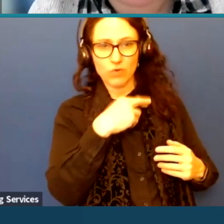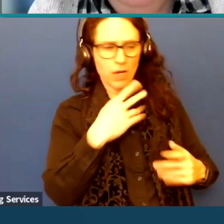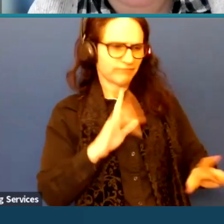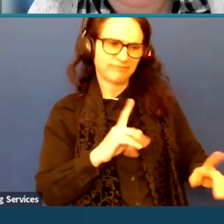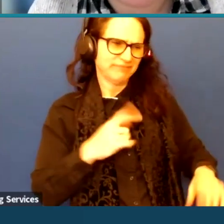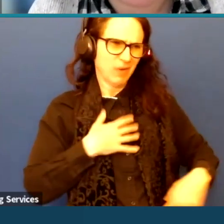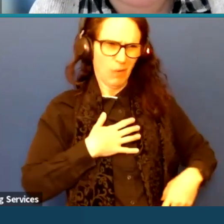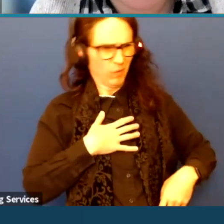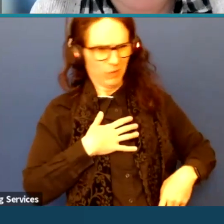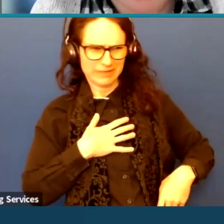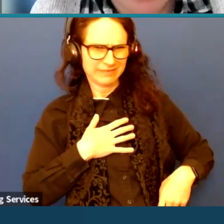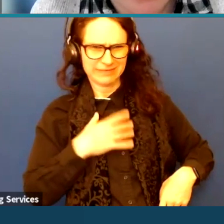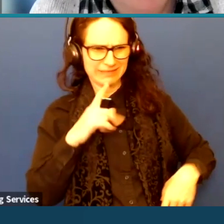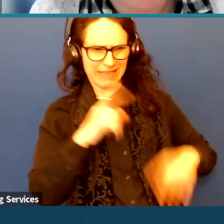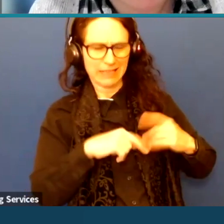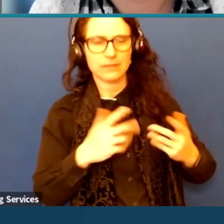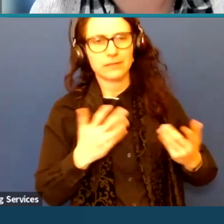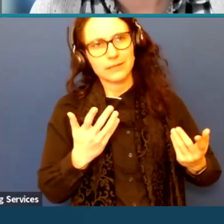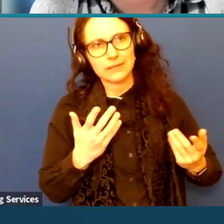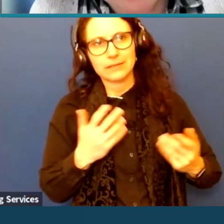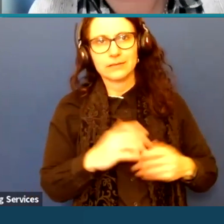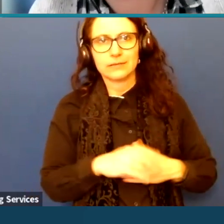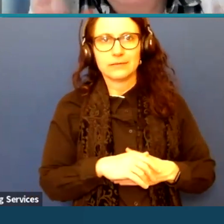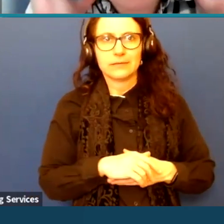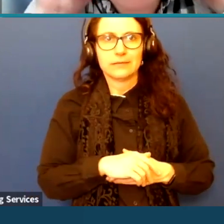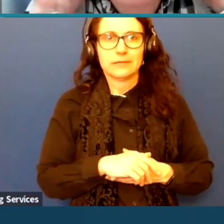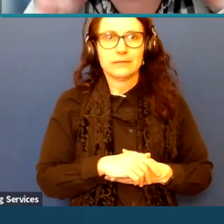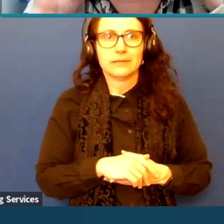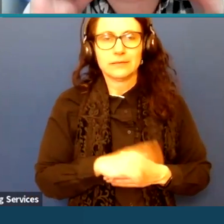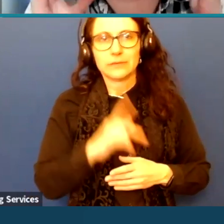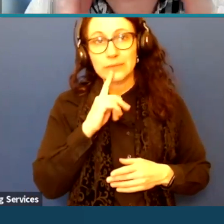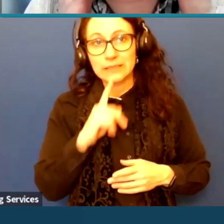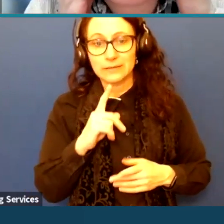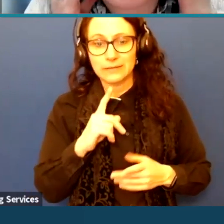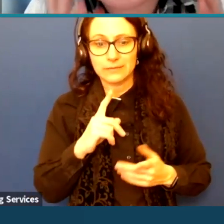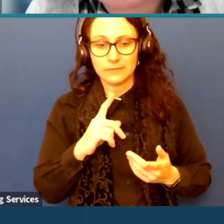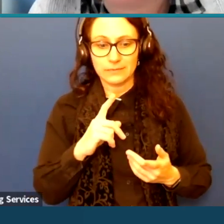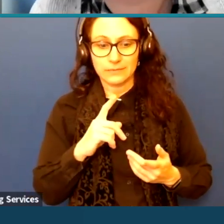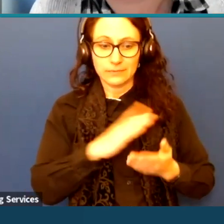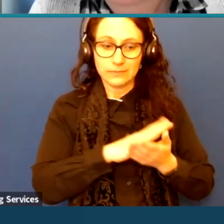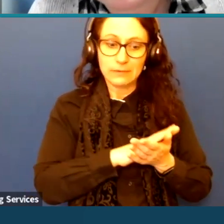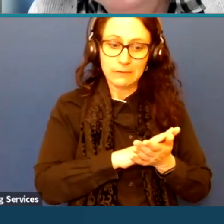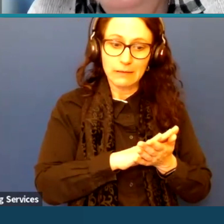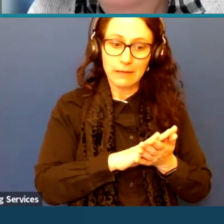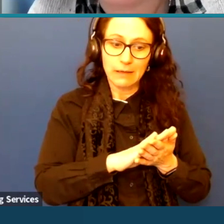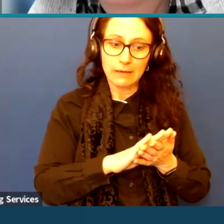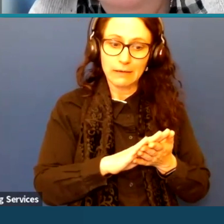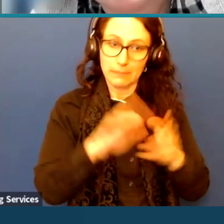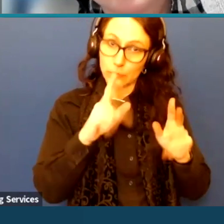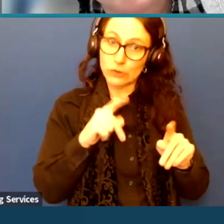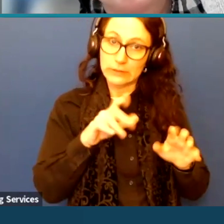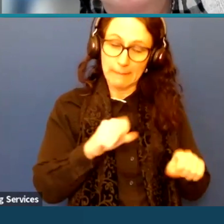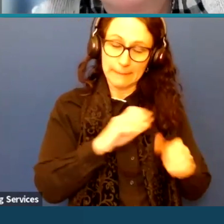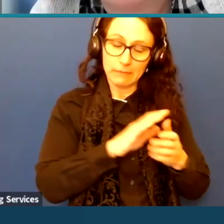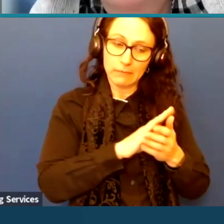sometimes kindness goes both ways from the handler as well. And I went to the